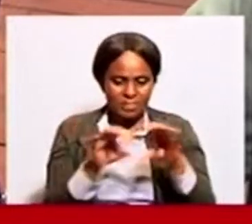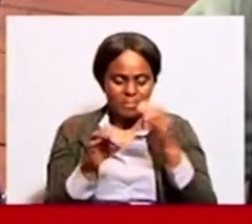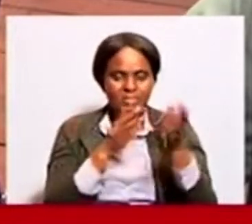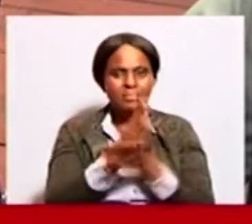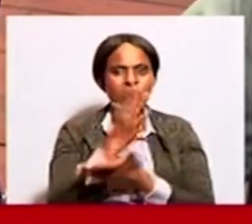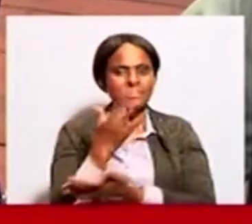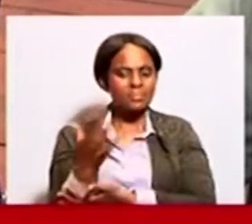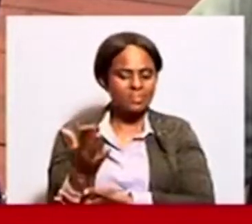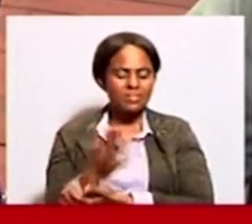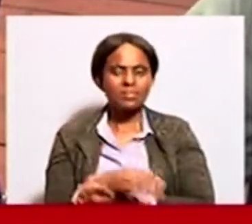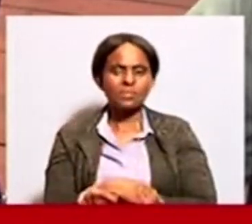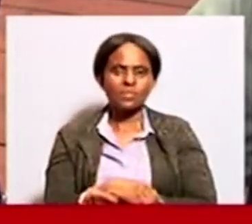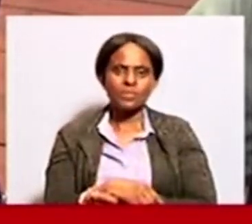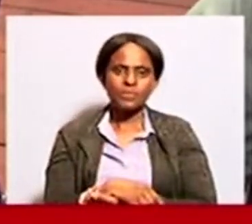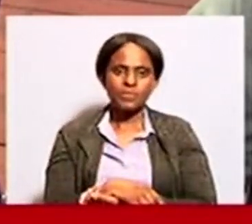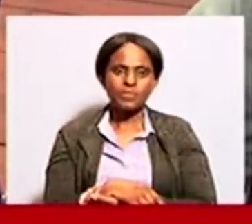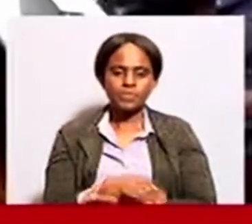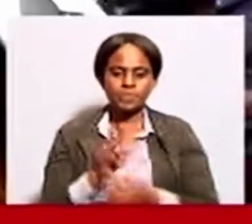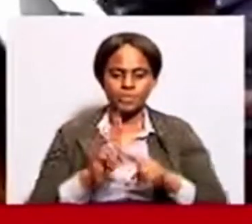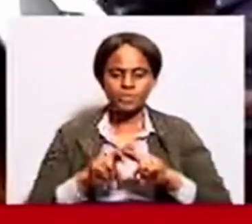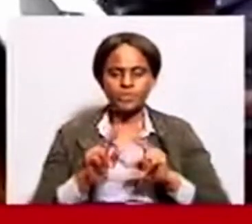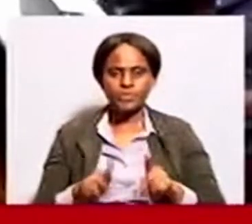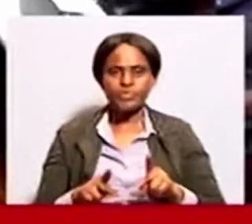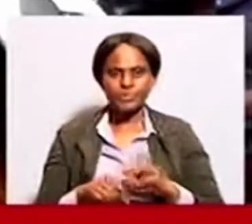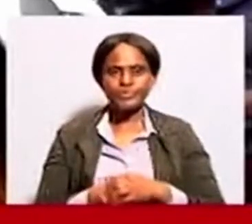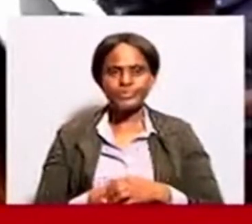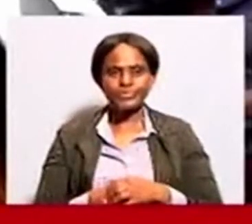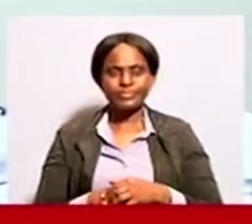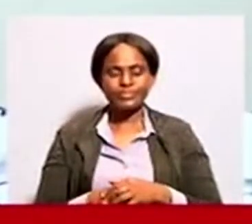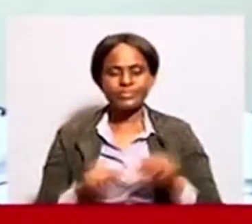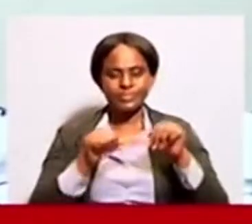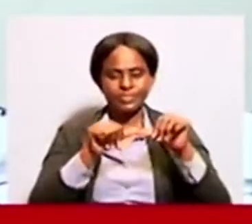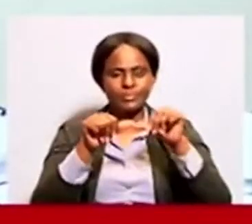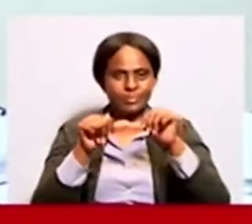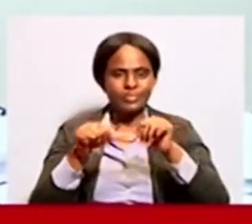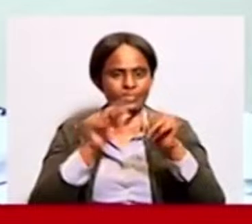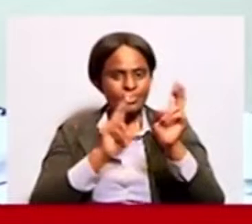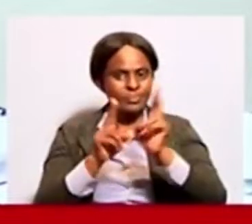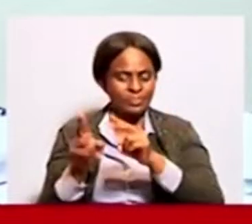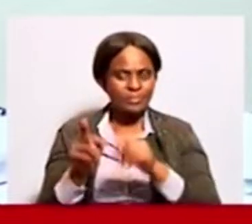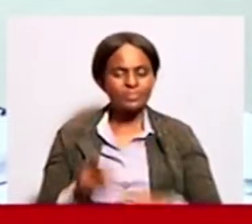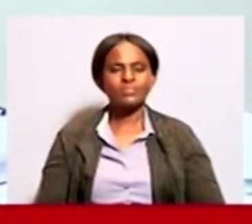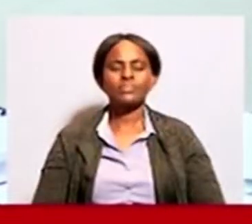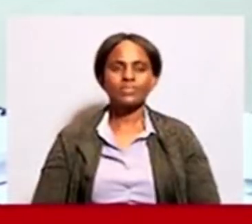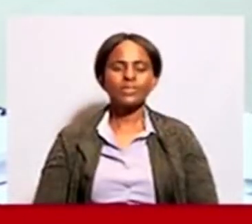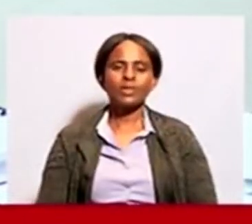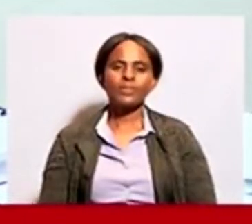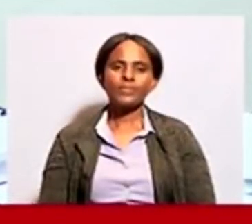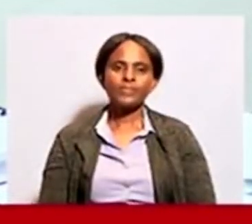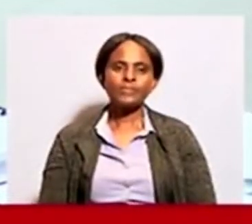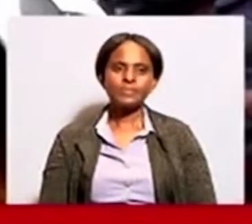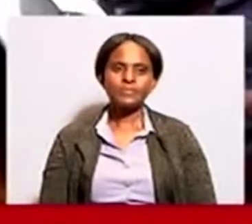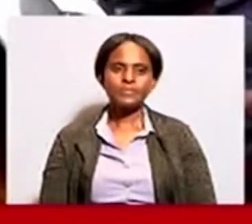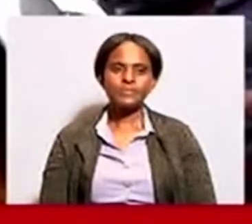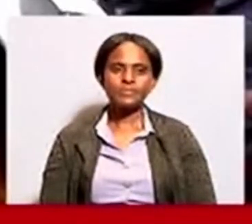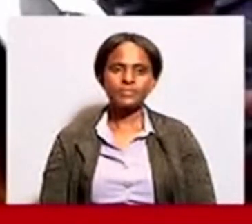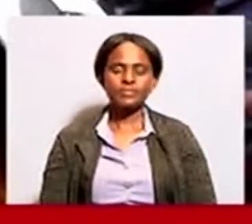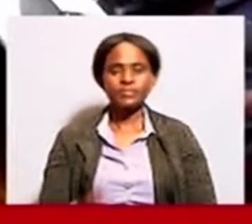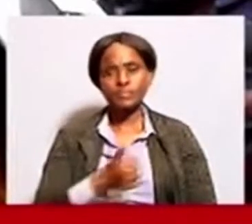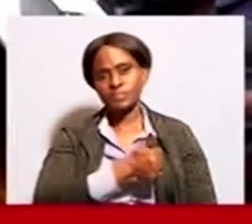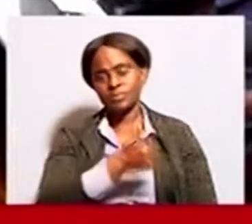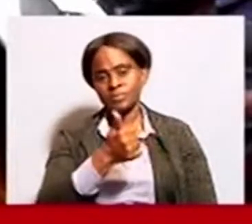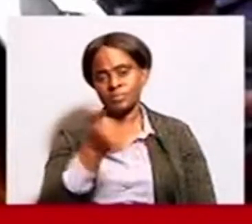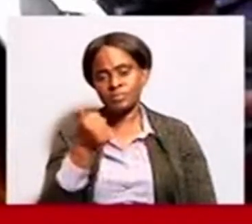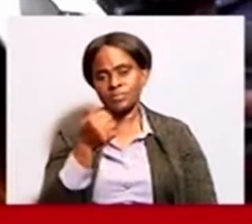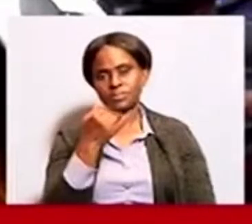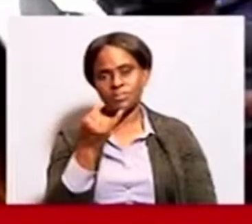thing. Chair. Okay, he's still responding. Eh? Are you still responding? Yes. Yes, Chair. The other issue is for